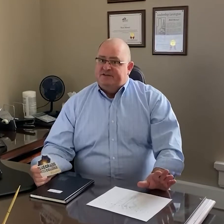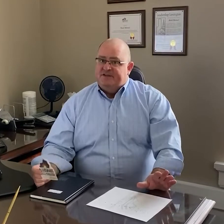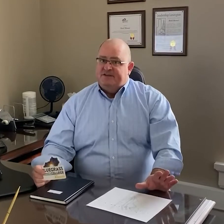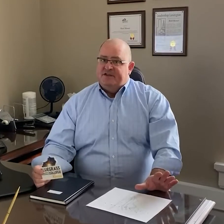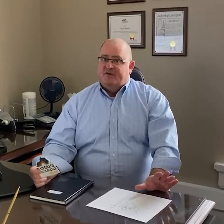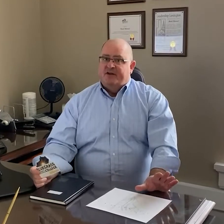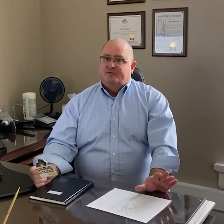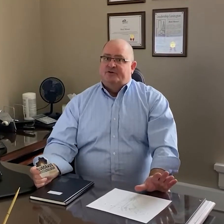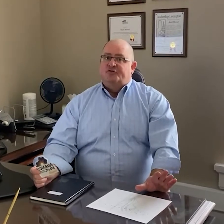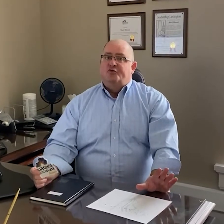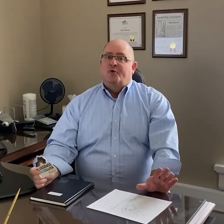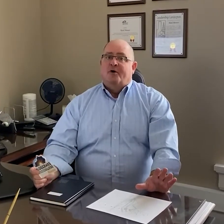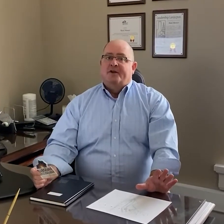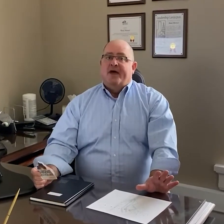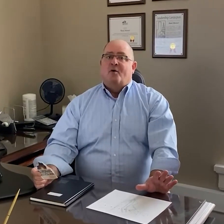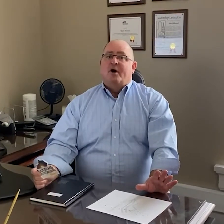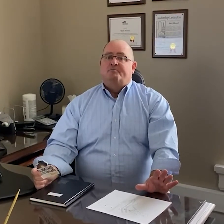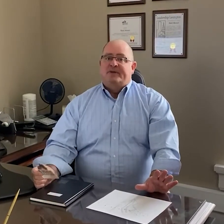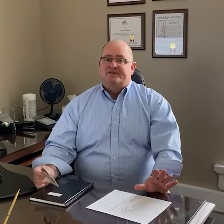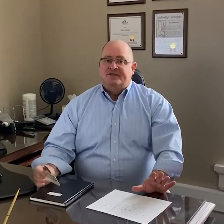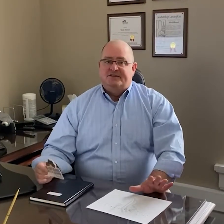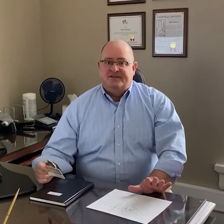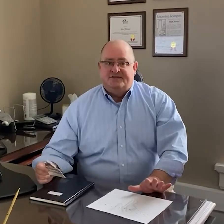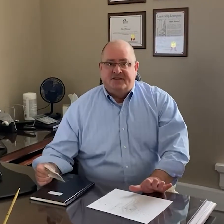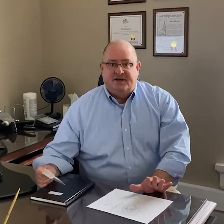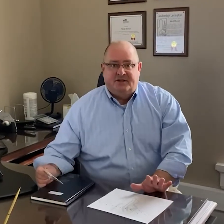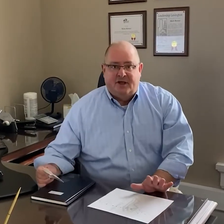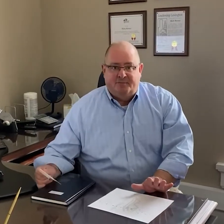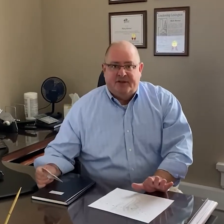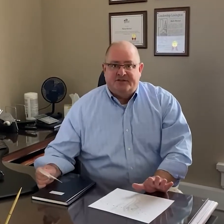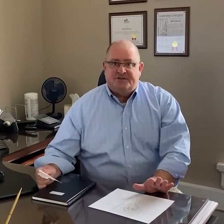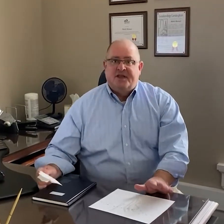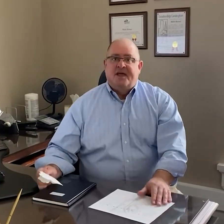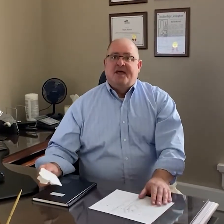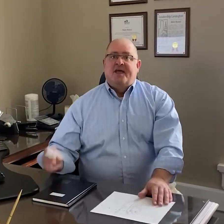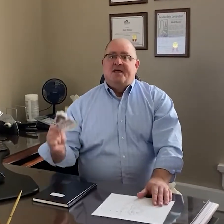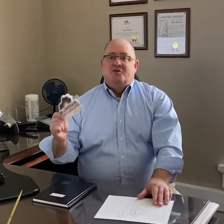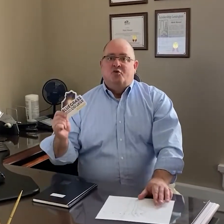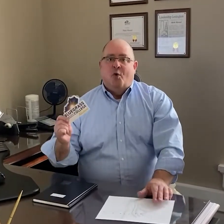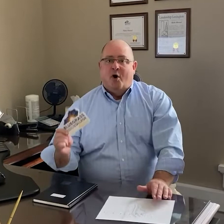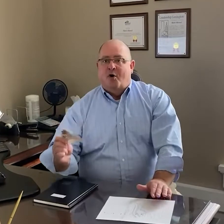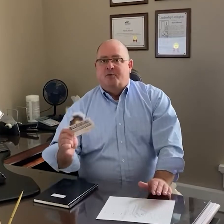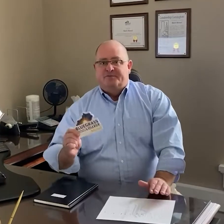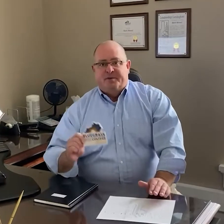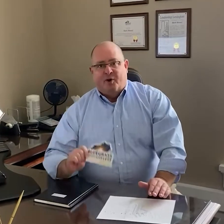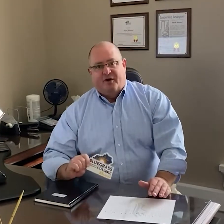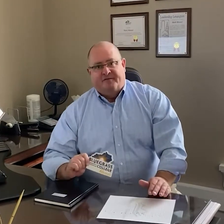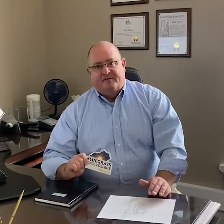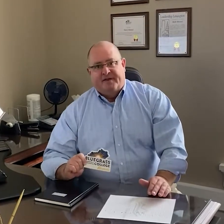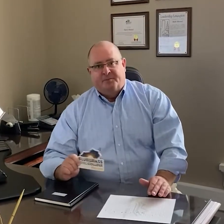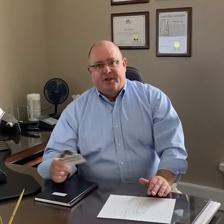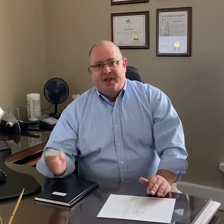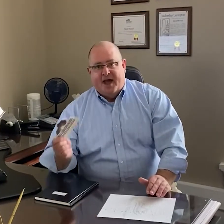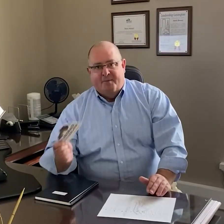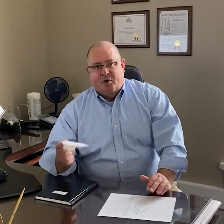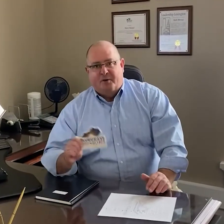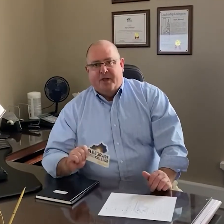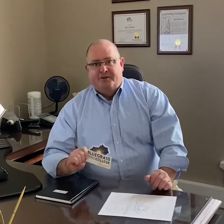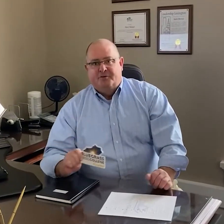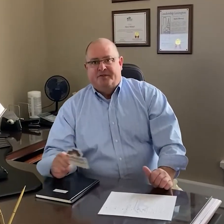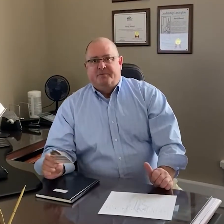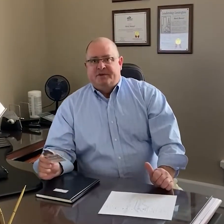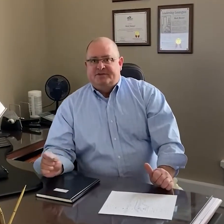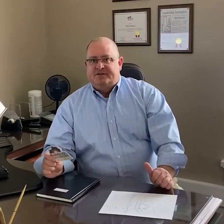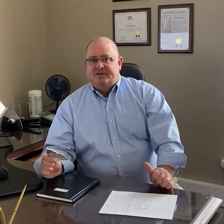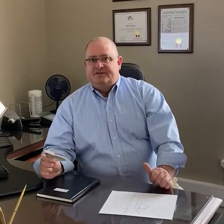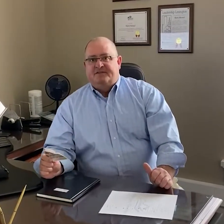Congratulations, BCTC graduates. You are now a BCTC alumnus. You will always be part of our family. I'm Mark